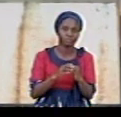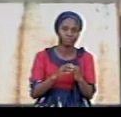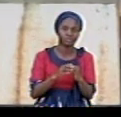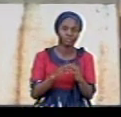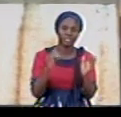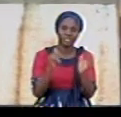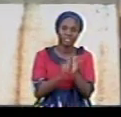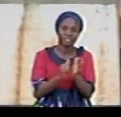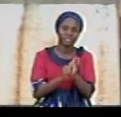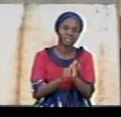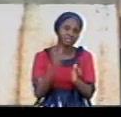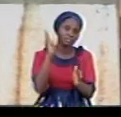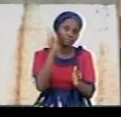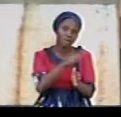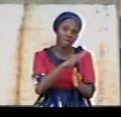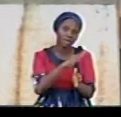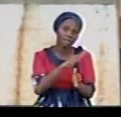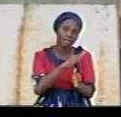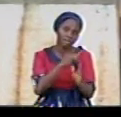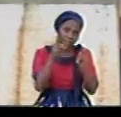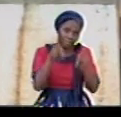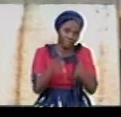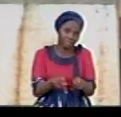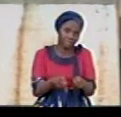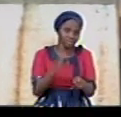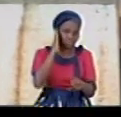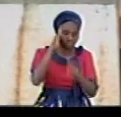That evil personality will bow.